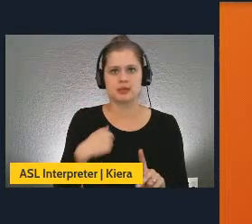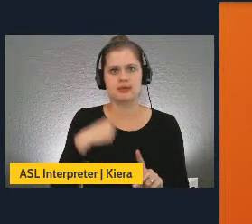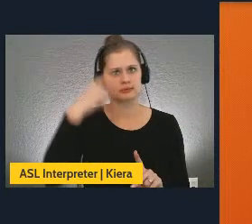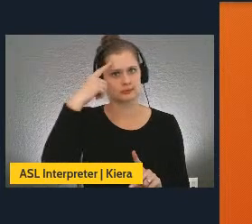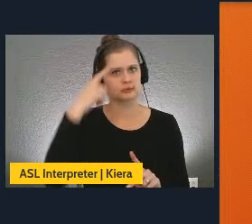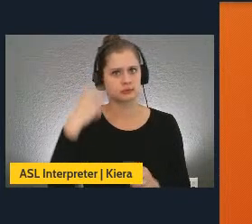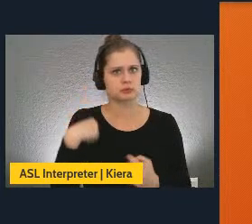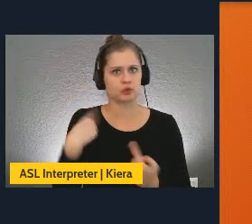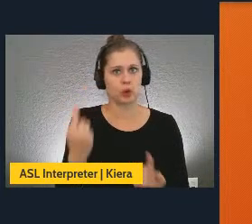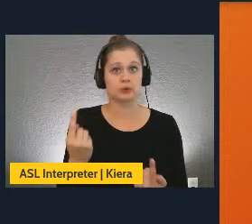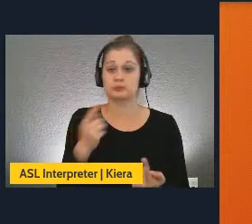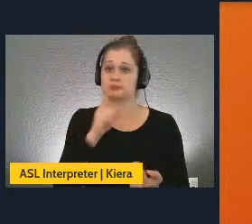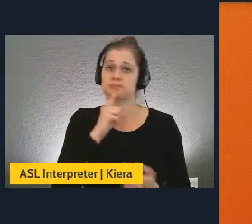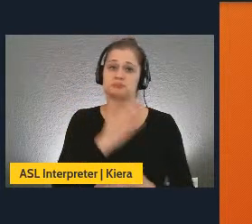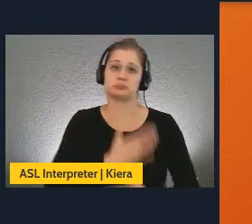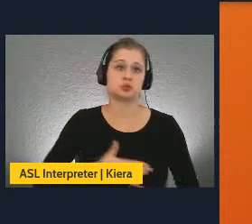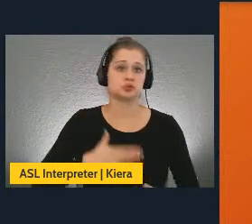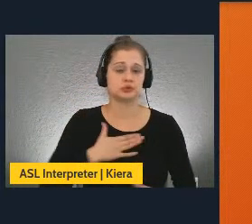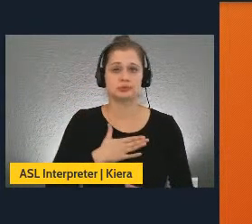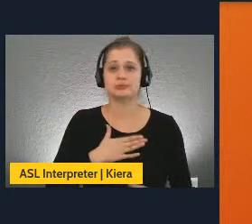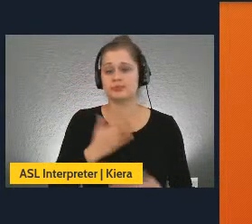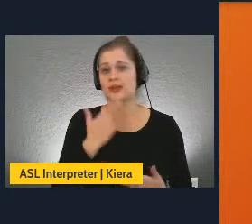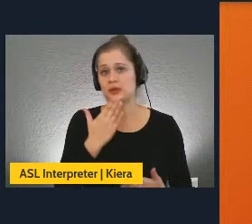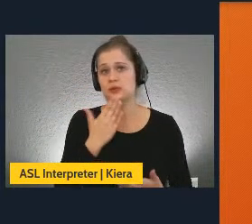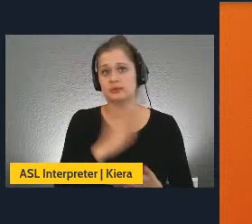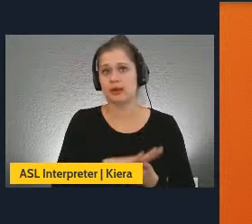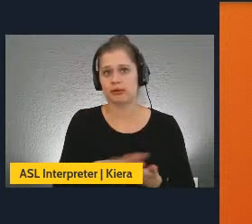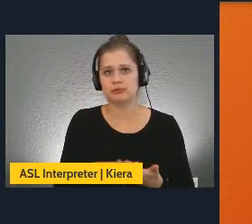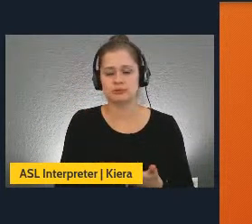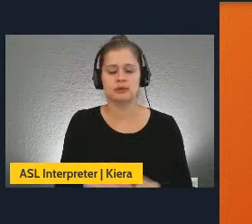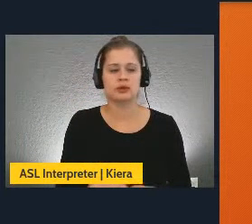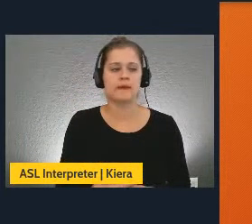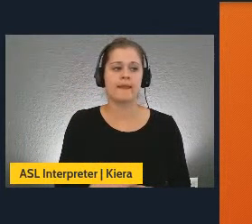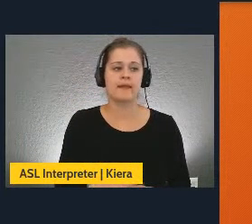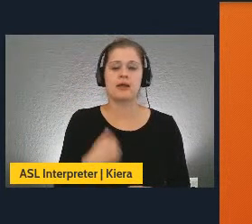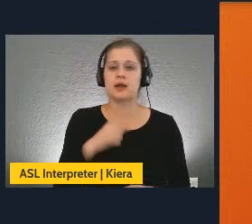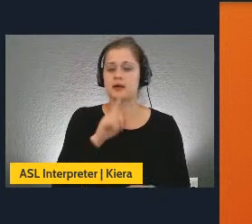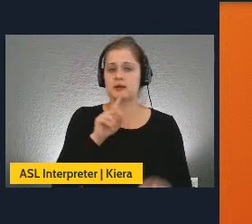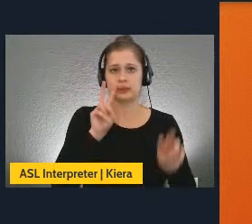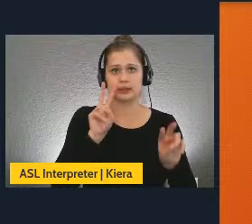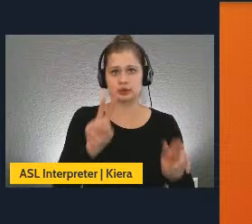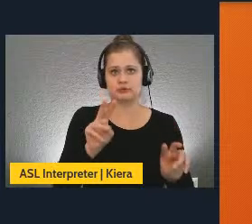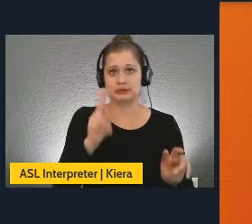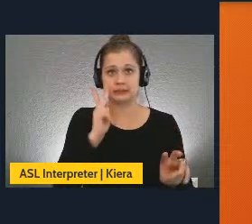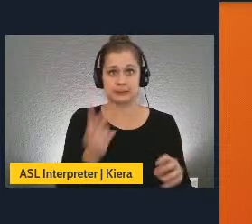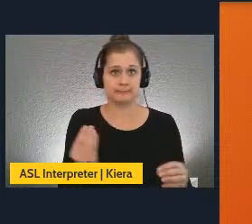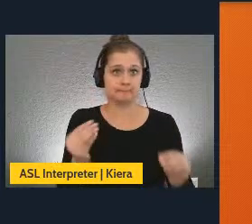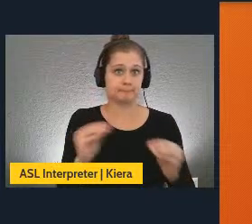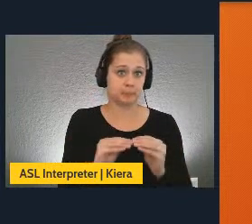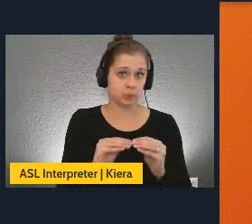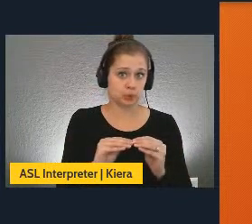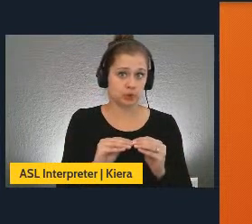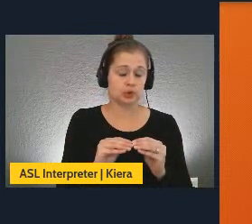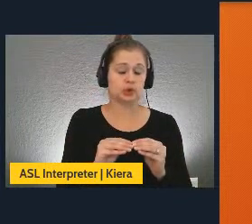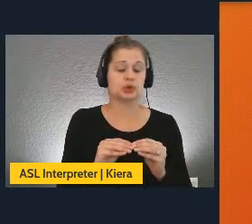really appreciate, folks. That's really nice, and I'm looking forward to see even more. And hopefully, some of